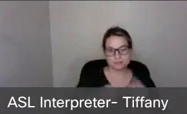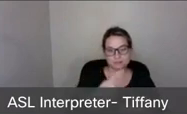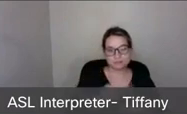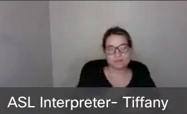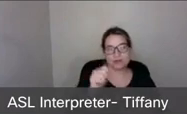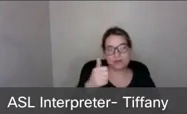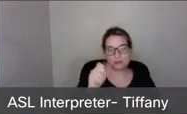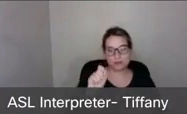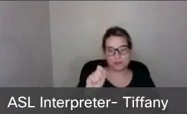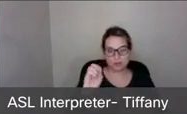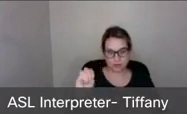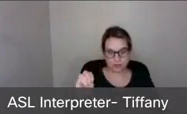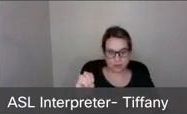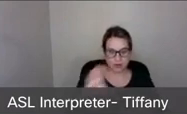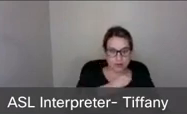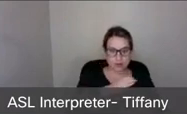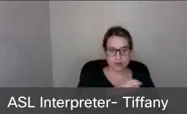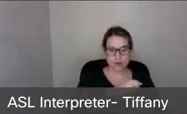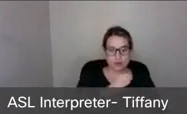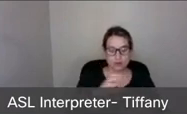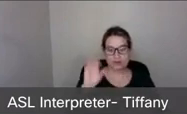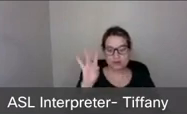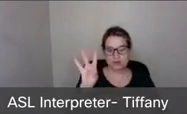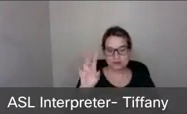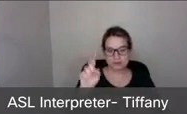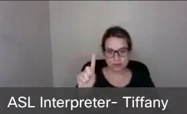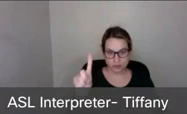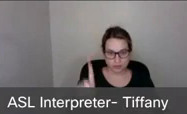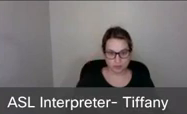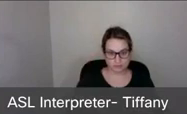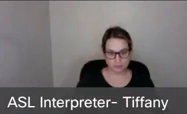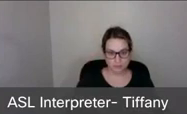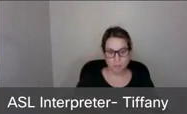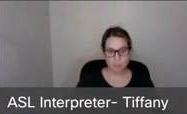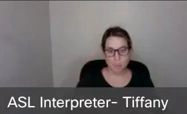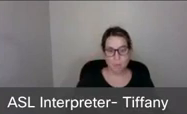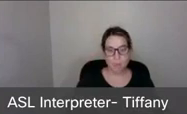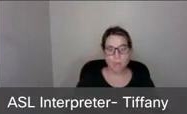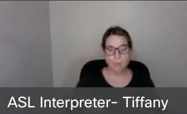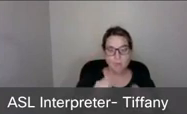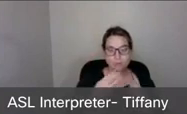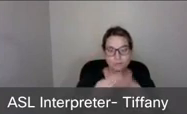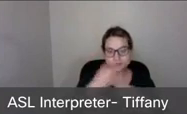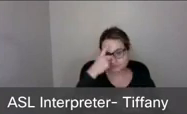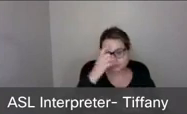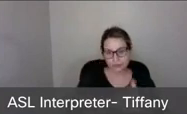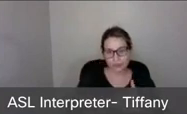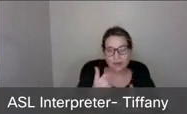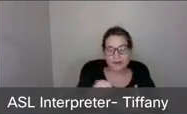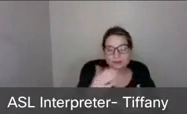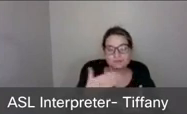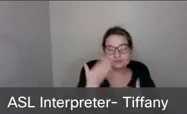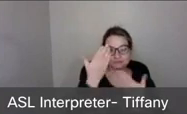and Congressional Test Map Version 7.1, respectively. Briefly, the tribe believes that any